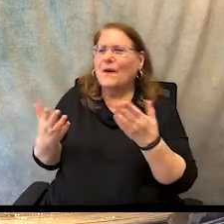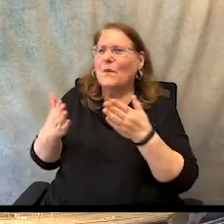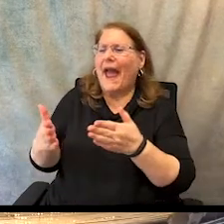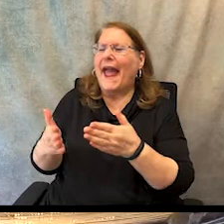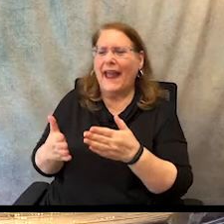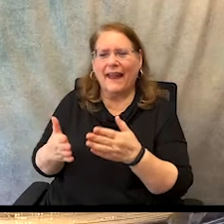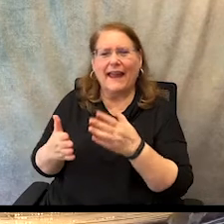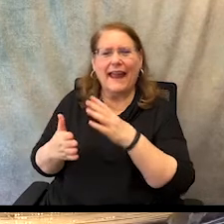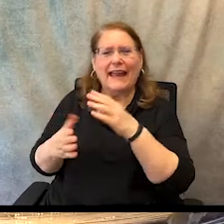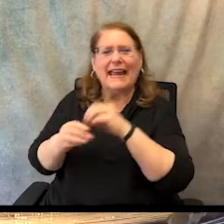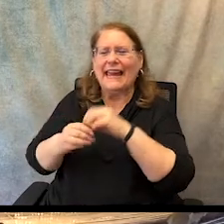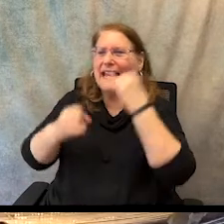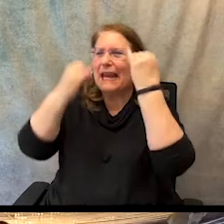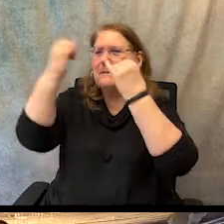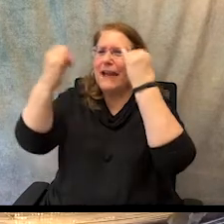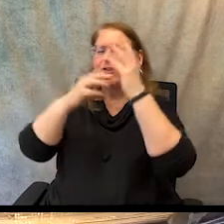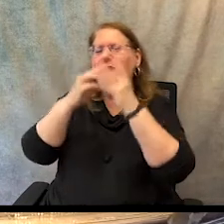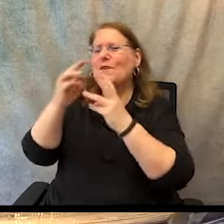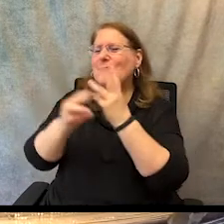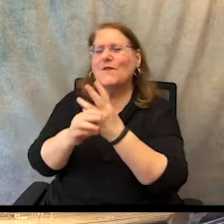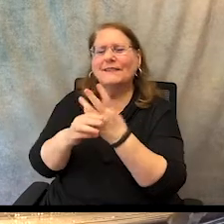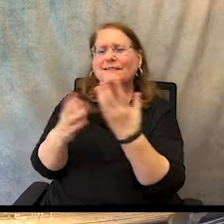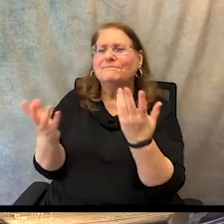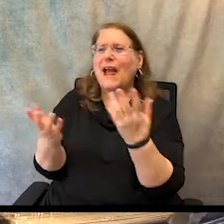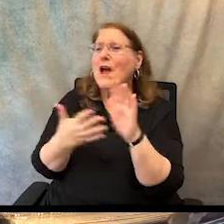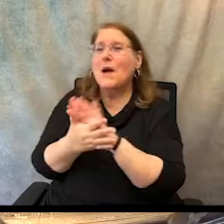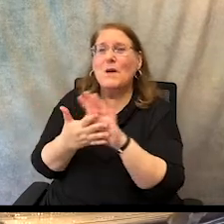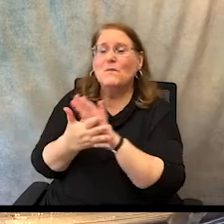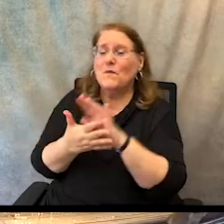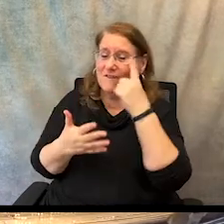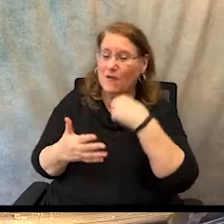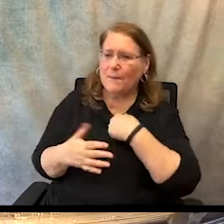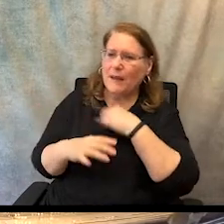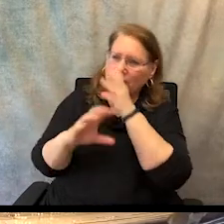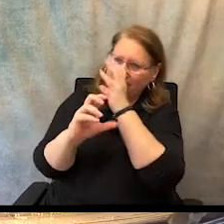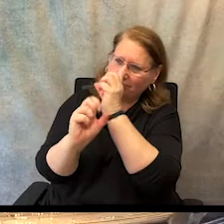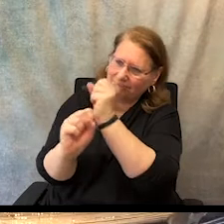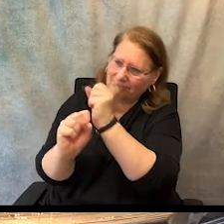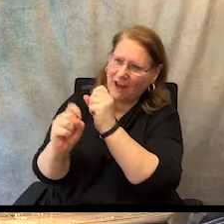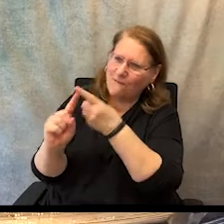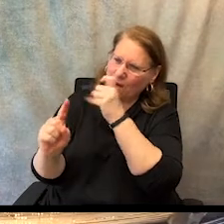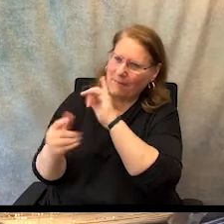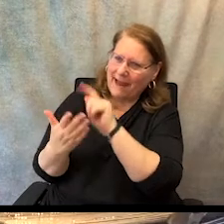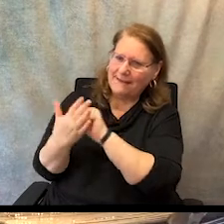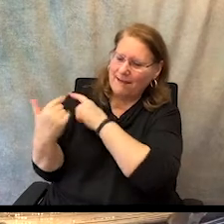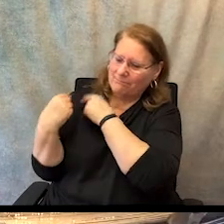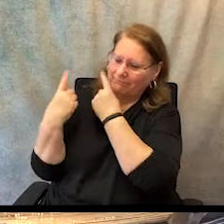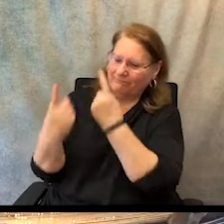human way in this imaginary world. Movie was fascinating me from that time. And